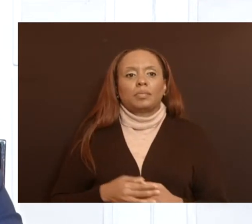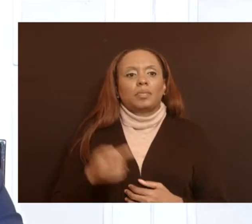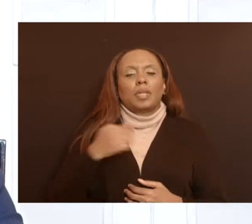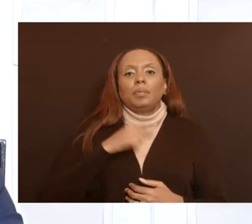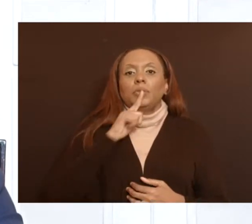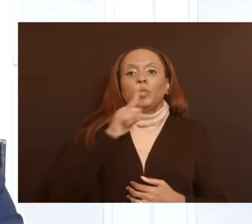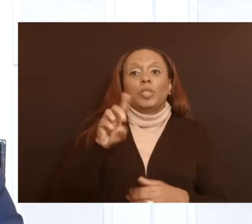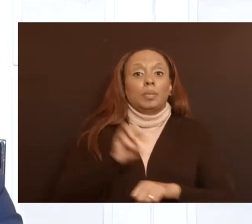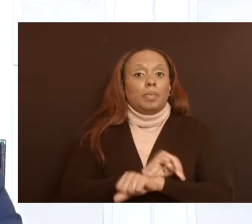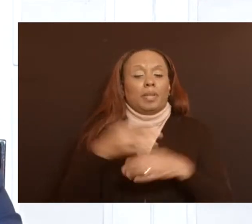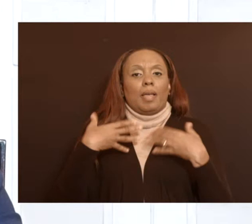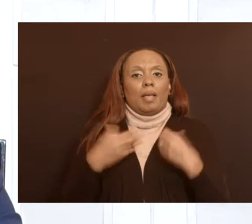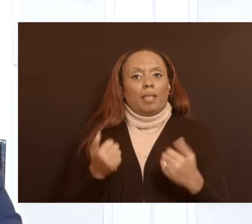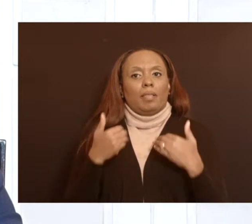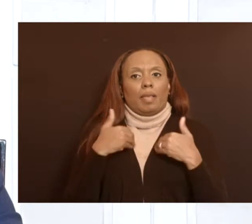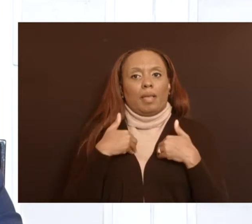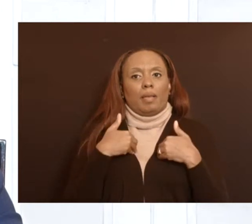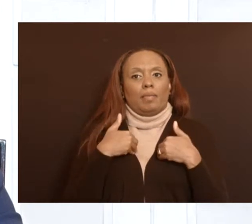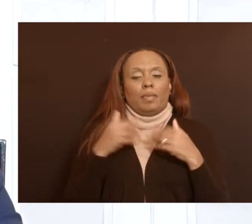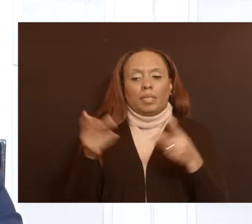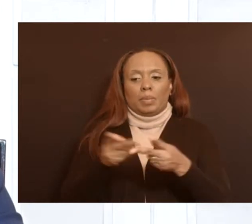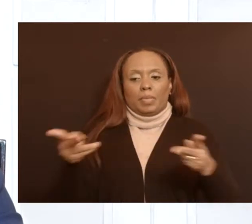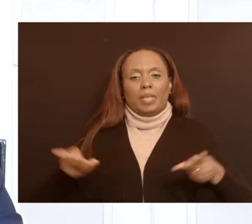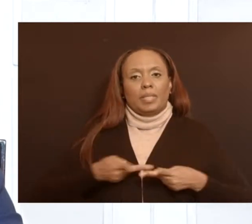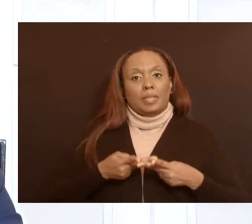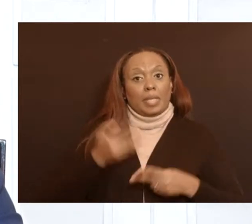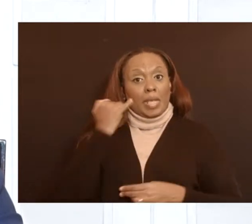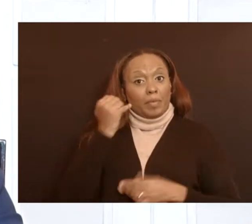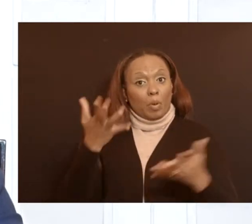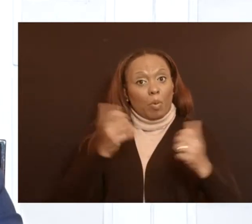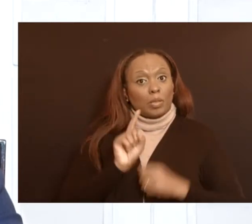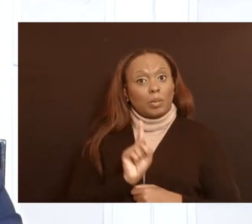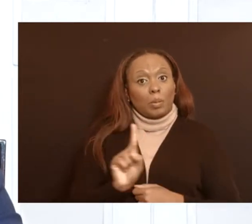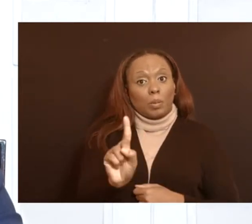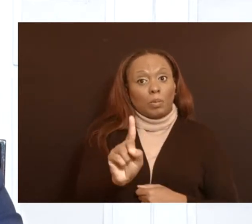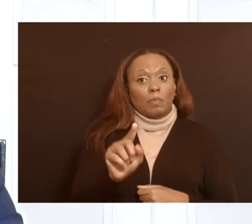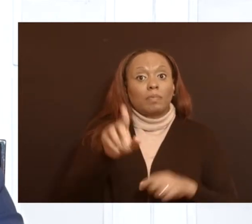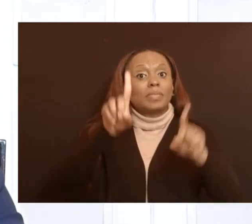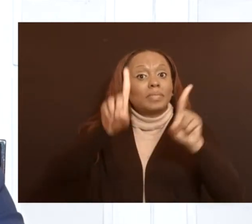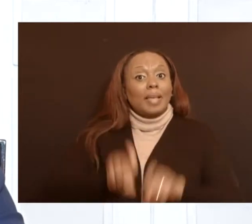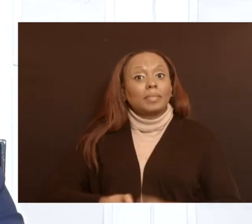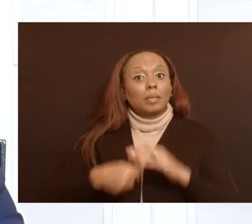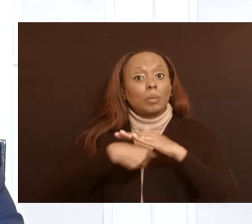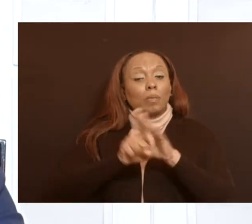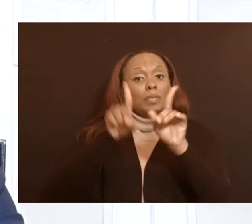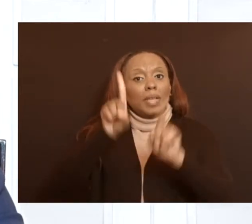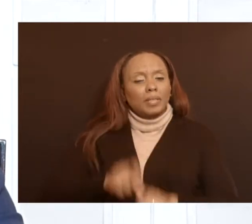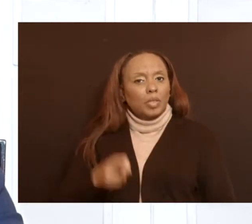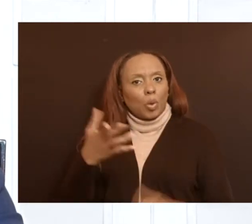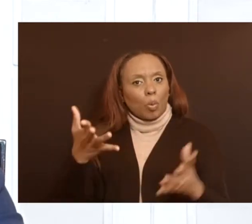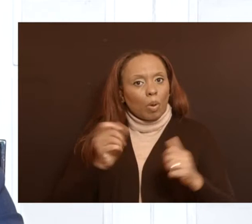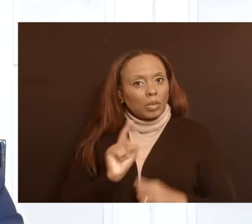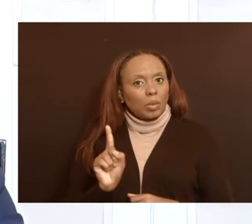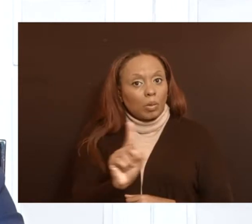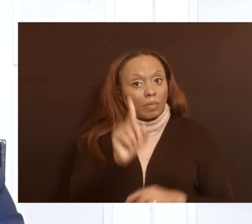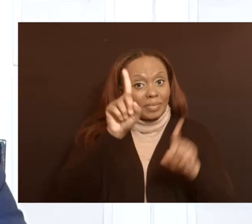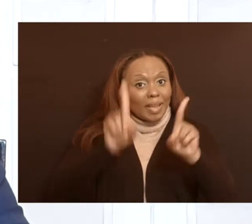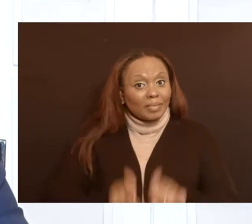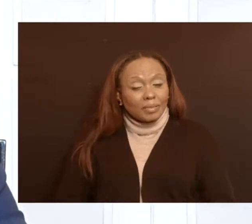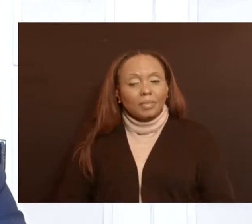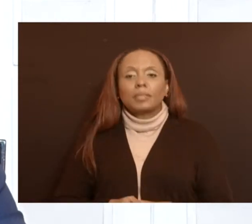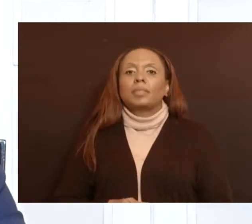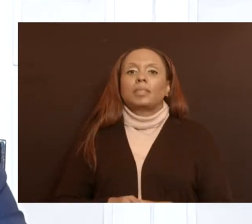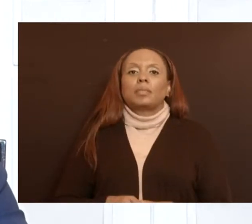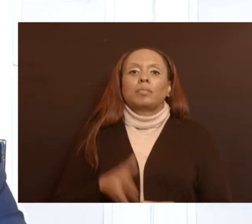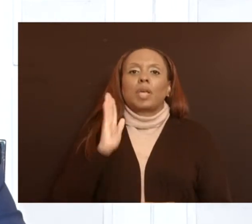will provide that information where you could go and get tested. I expect, and I really encourage, honestly, young people out there, old